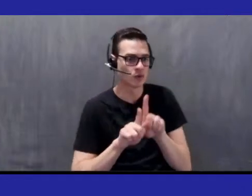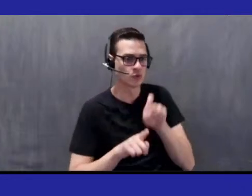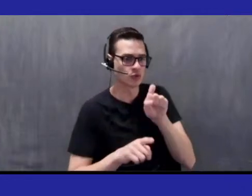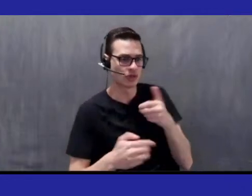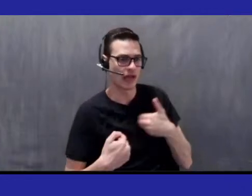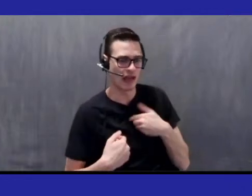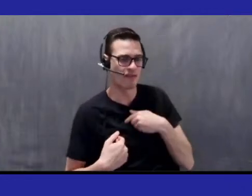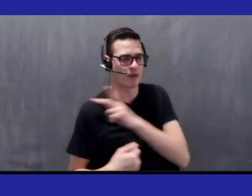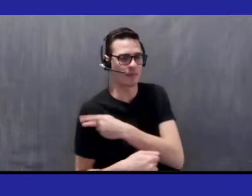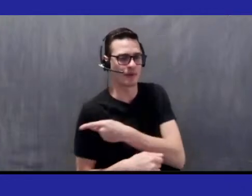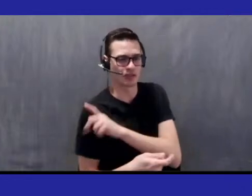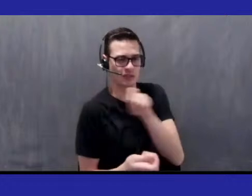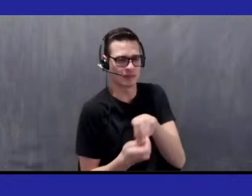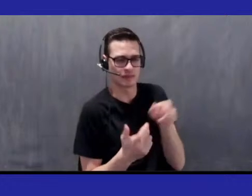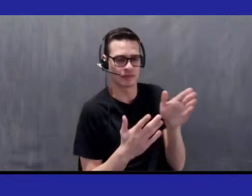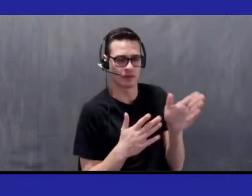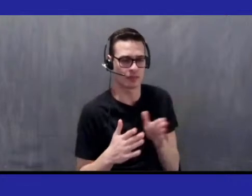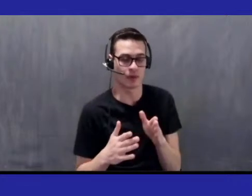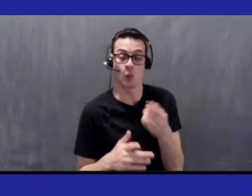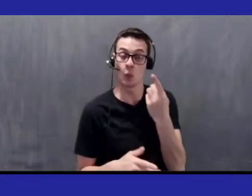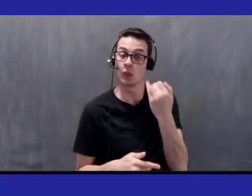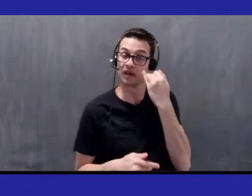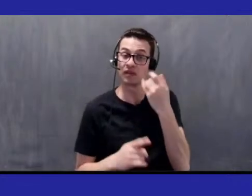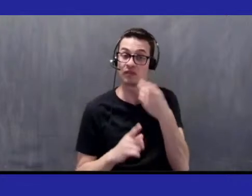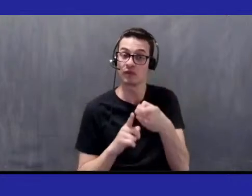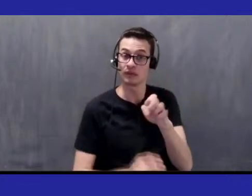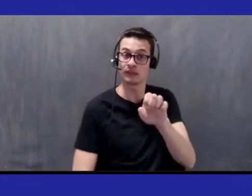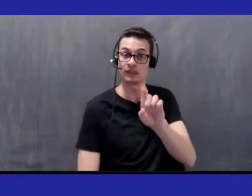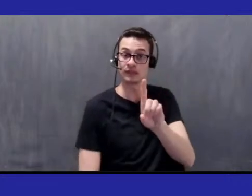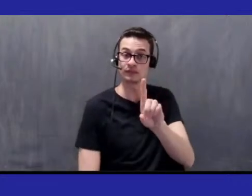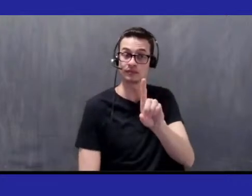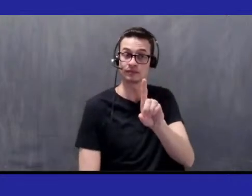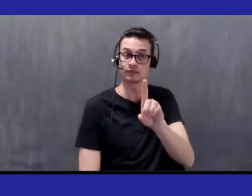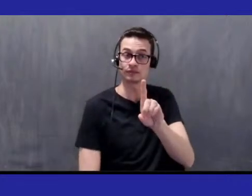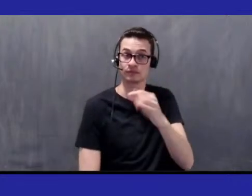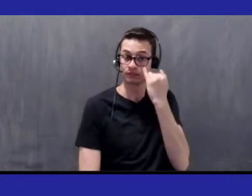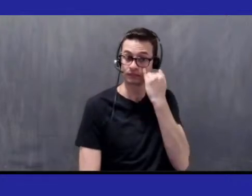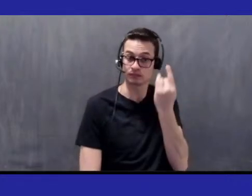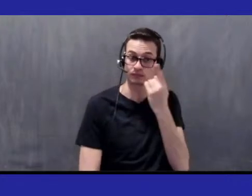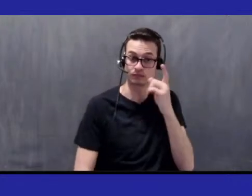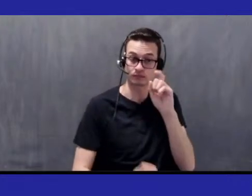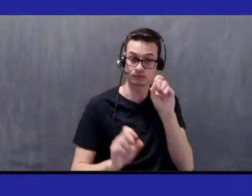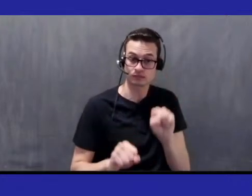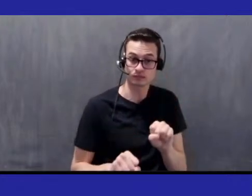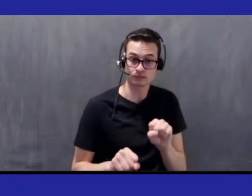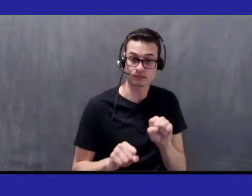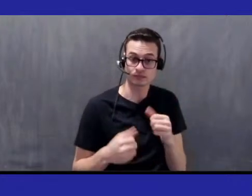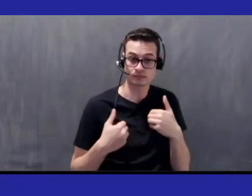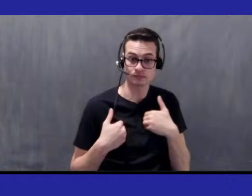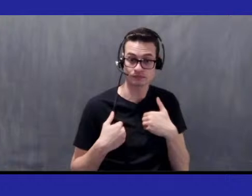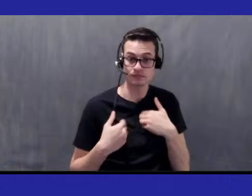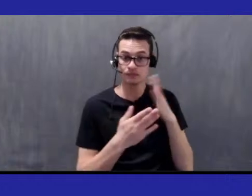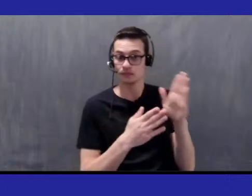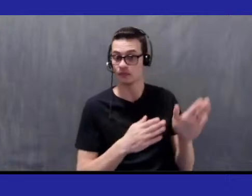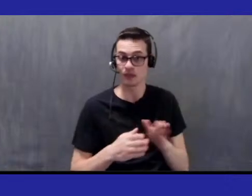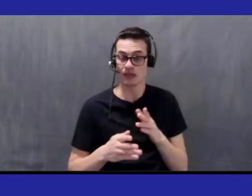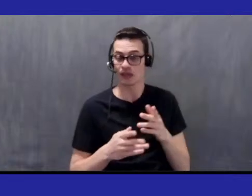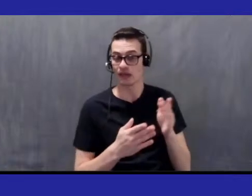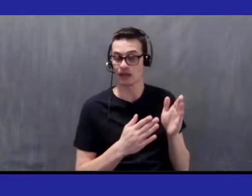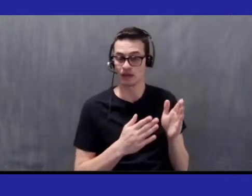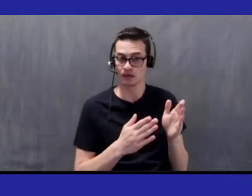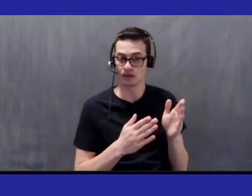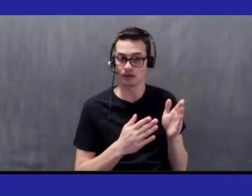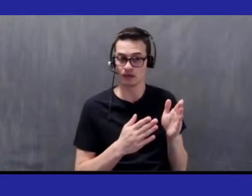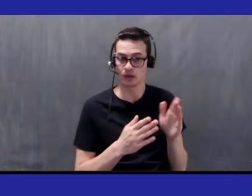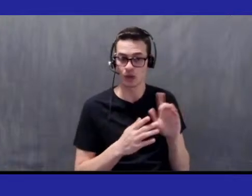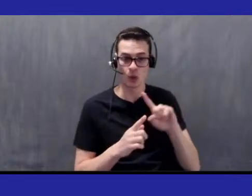one idea from the emergency department that's emerging is if someone could have sort of a care plan that shows up as soon as you